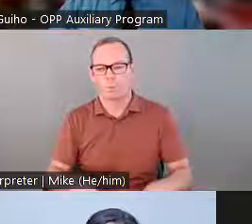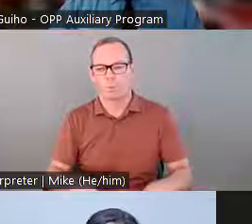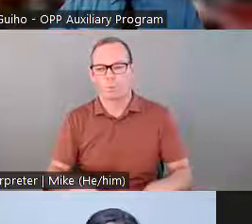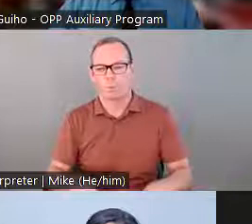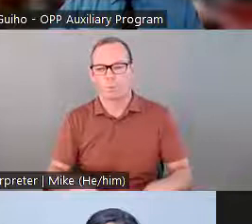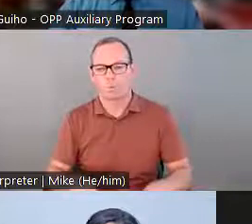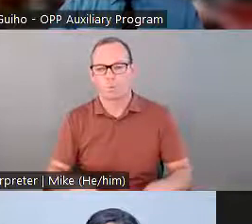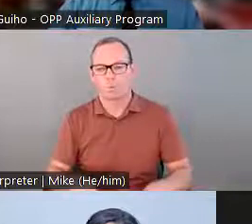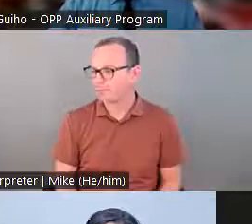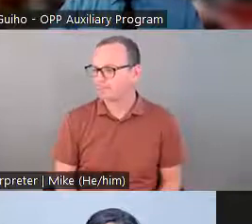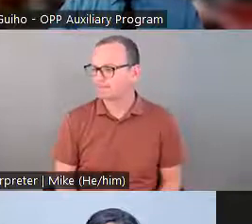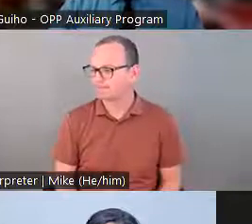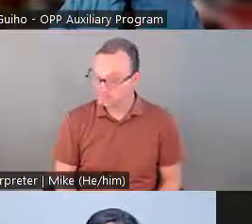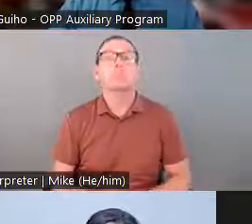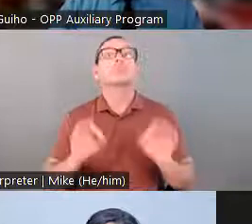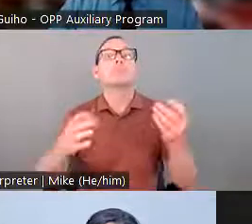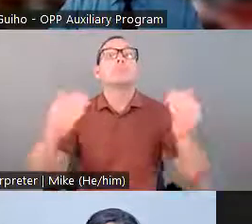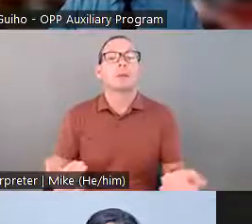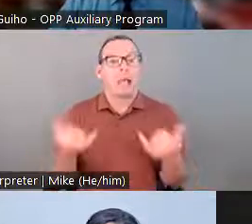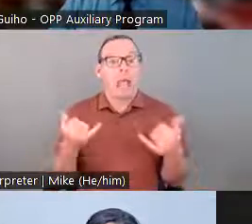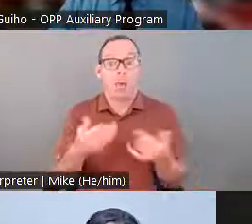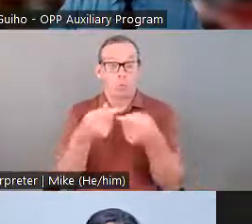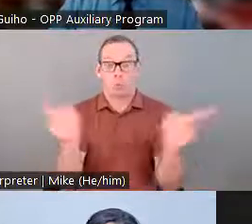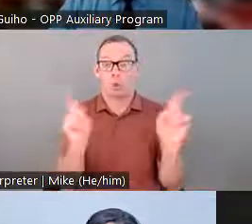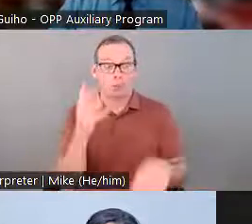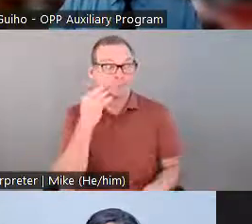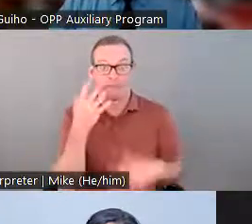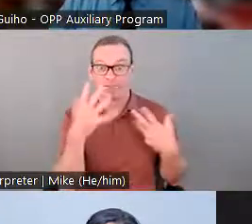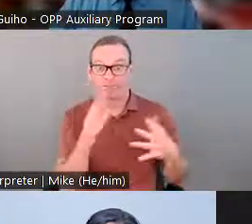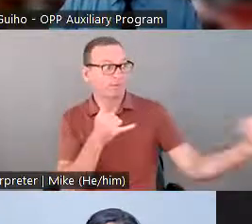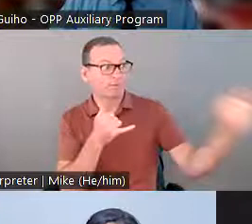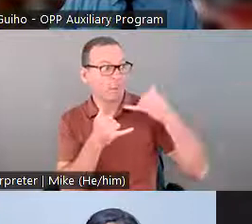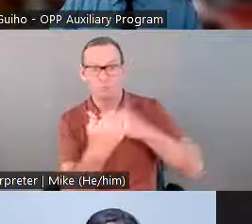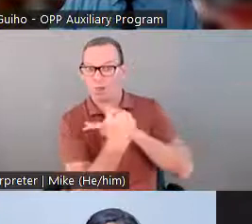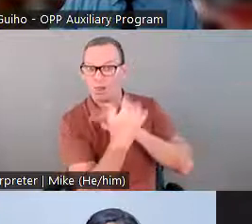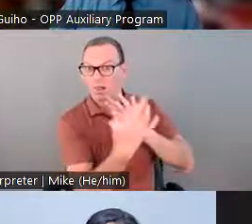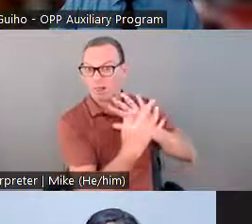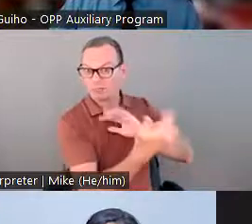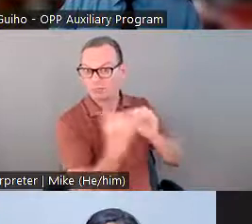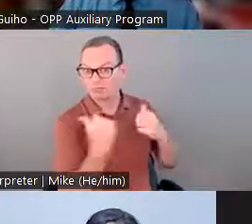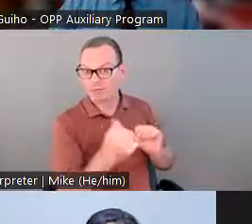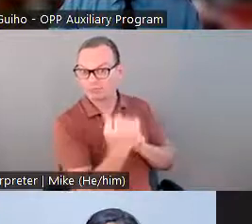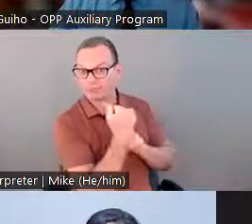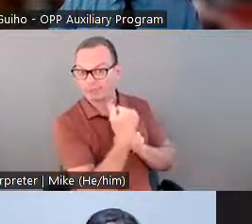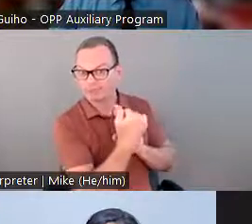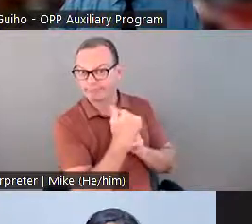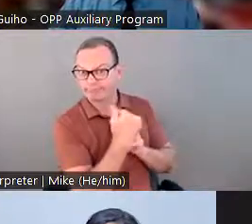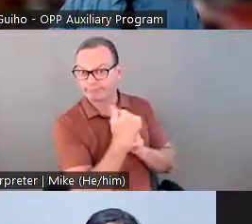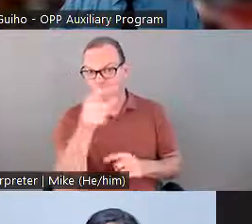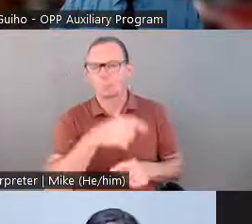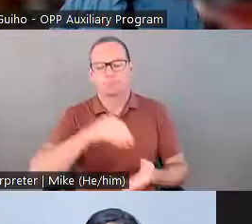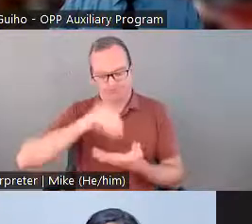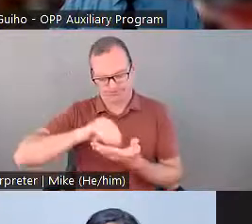the information you can. So whether that's a copy of an email, whether that's as much information as you got on the phone, you report it to your